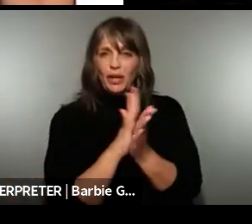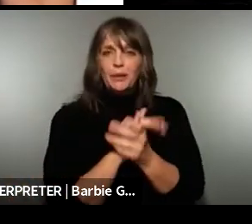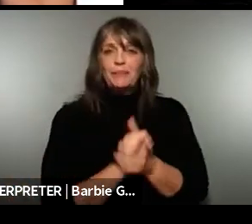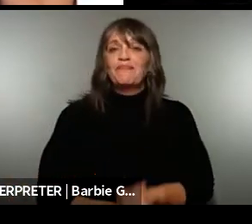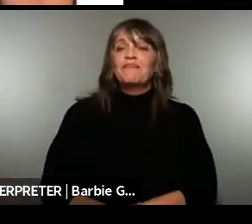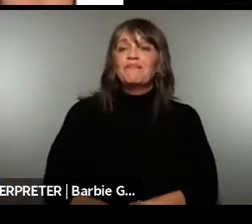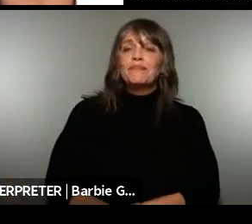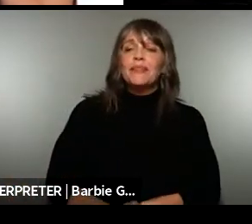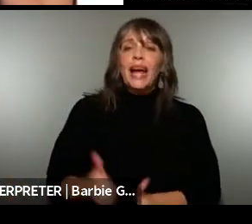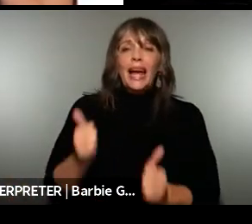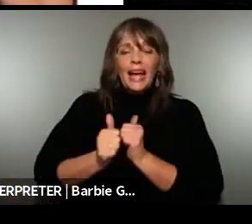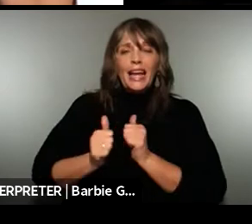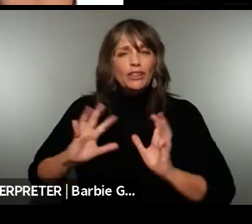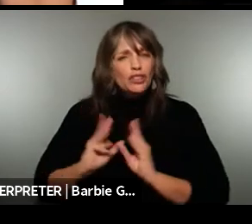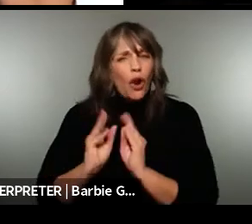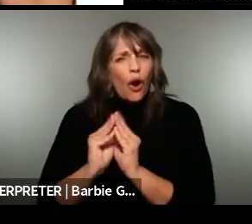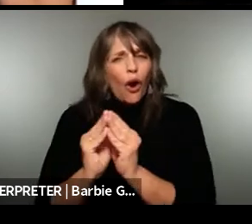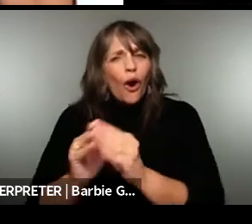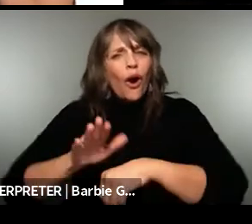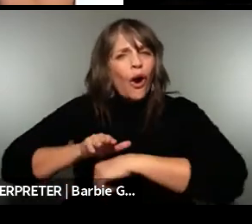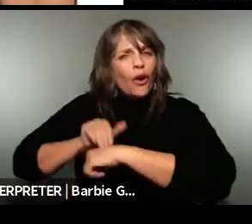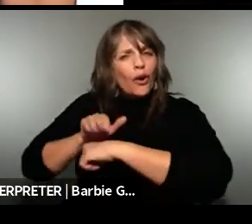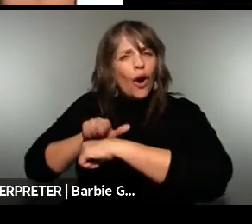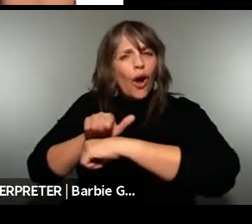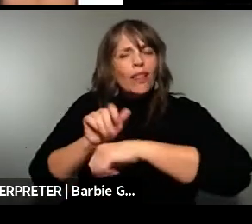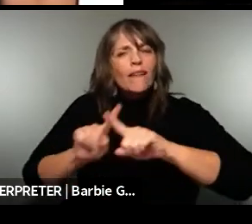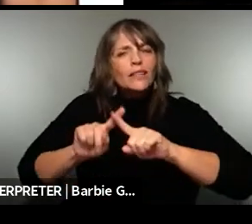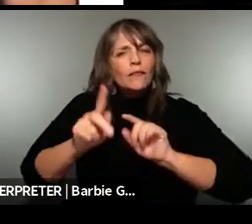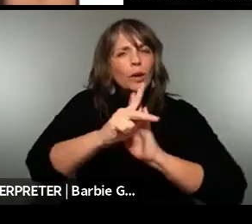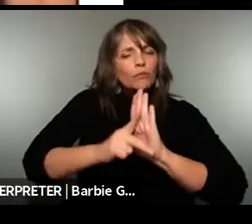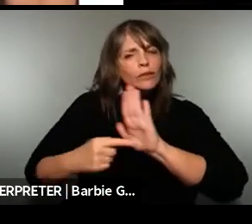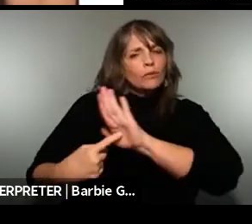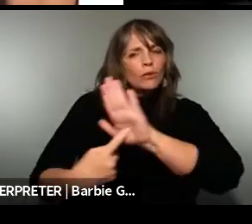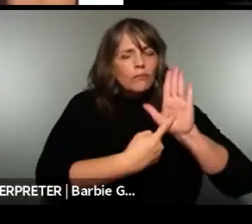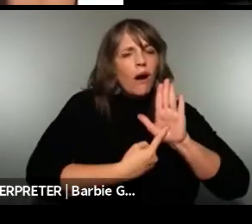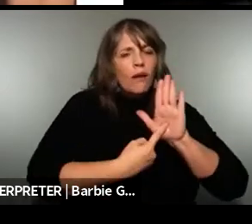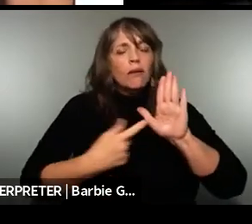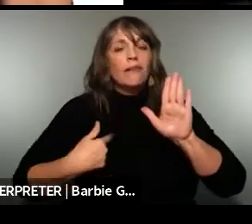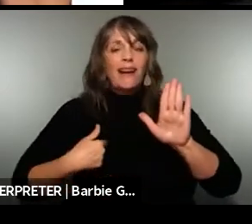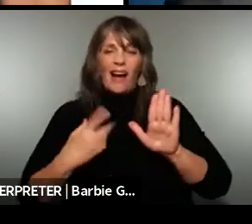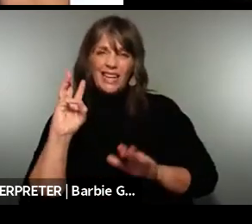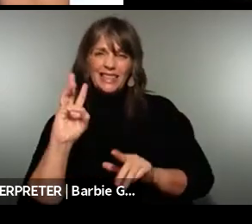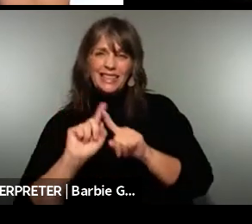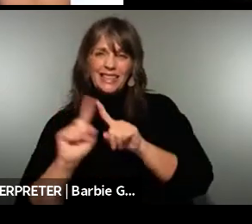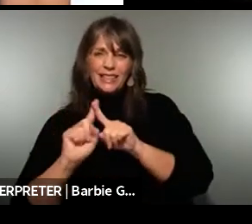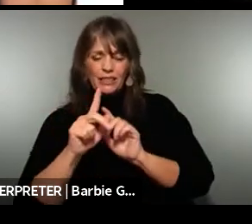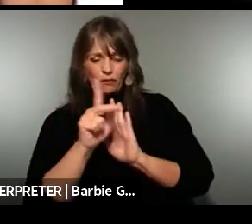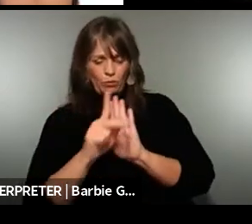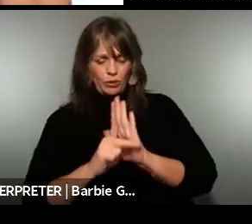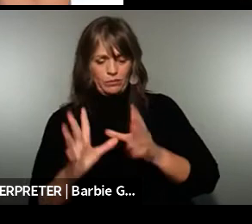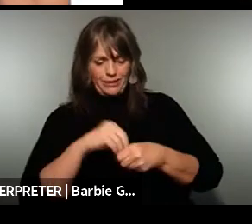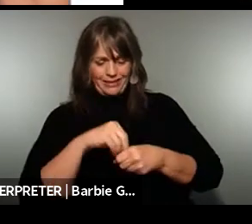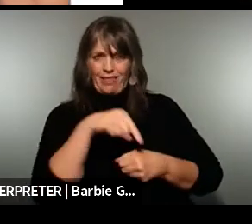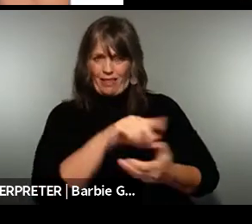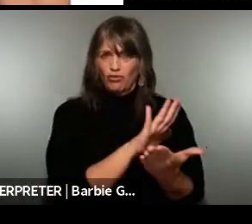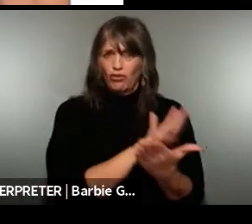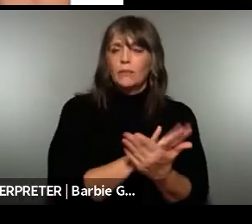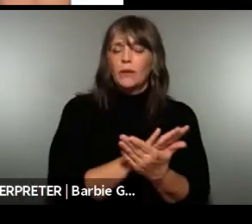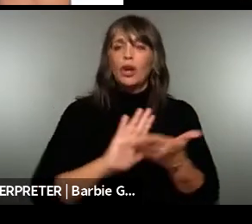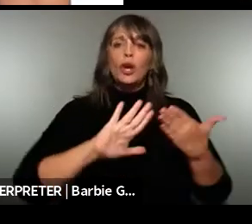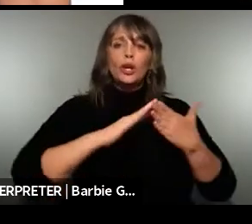this series has modeled a different principle of the Green New Theater. And the document consists of six principles. They are community